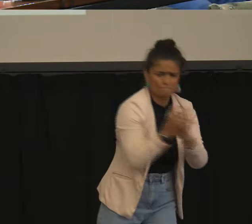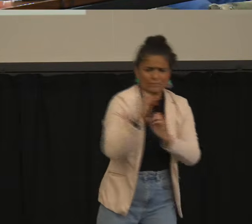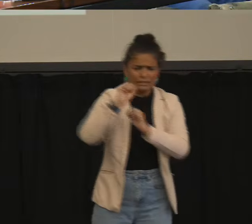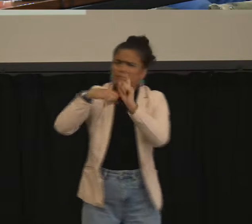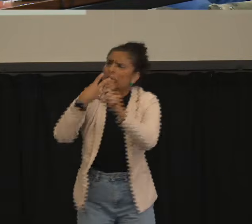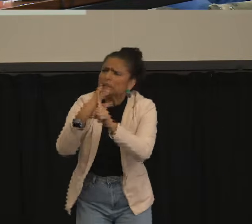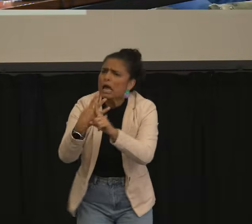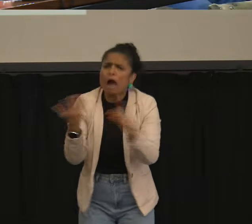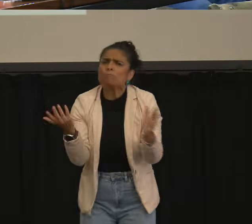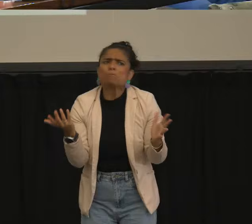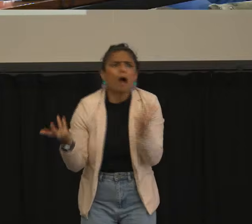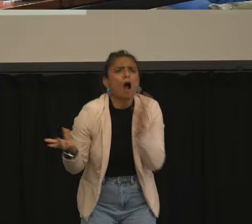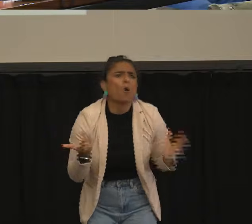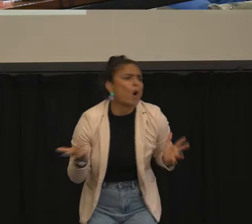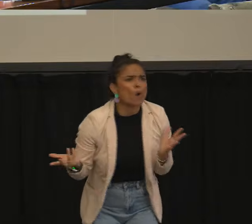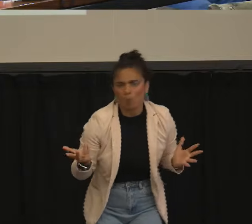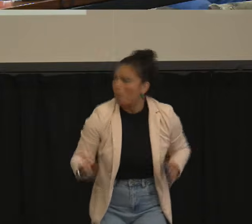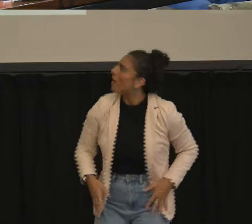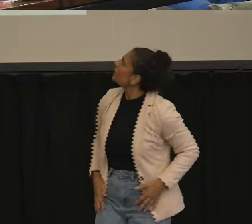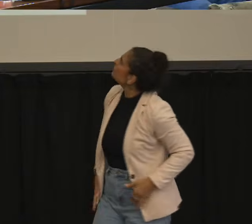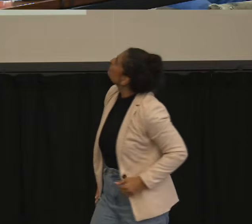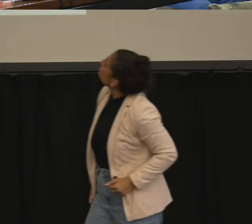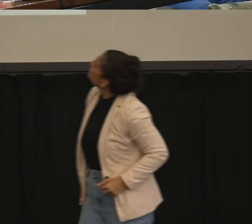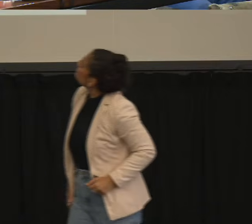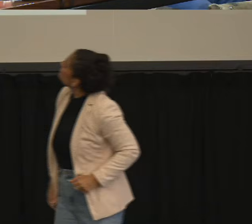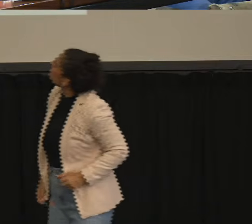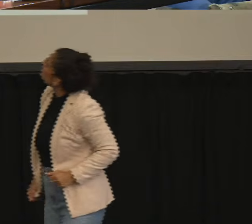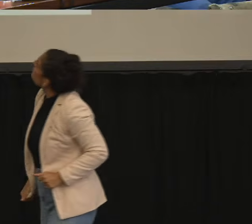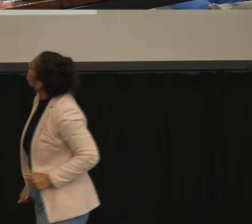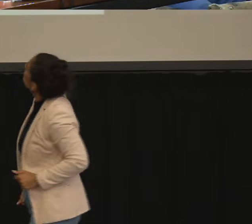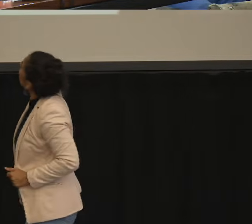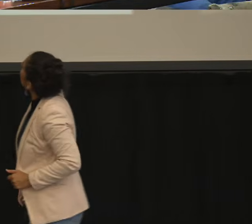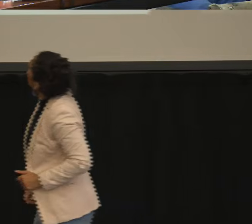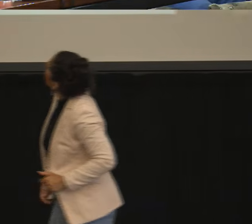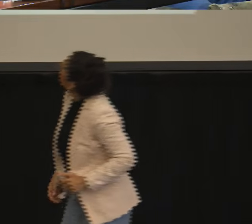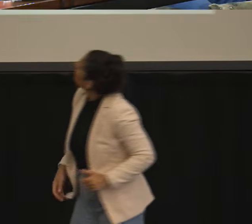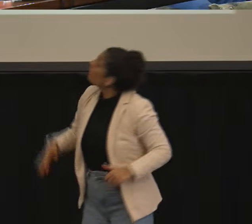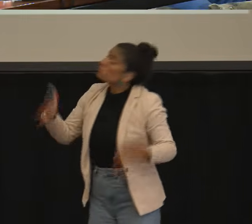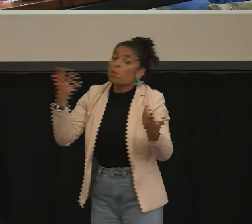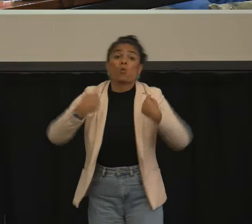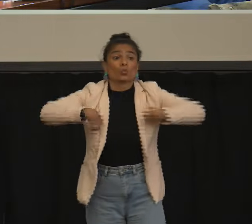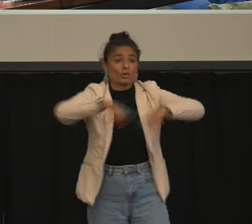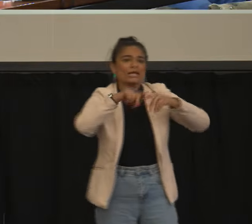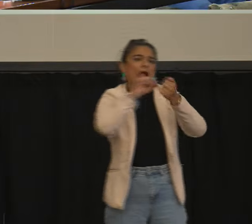So the role of HandLab and SADiLaR, and how do we work together?